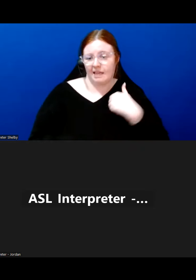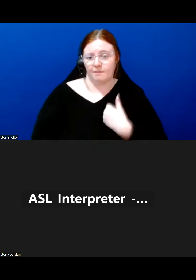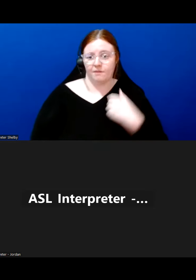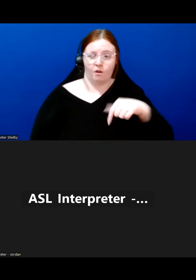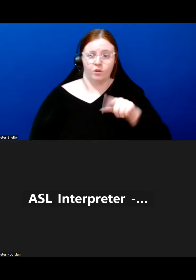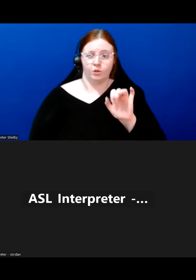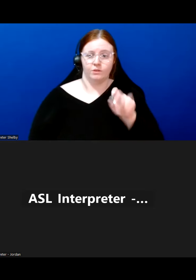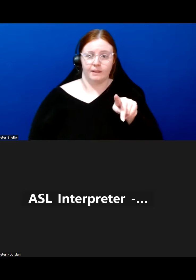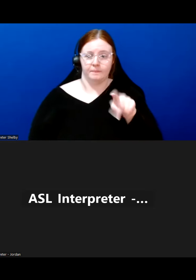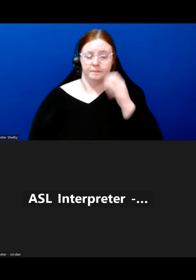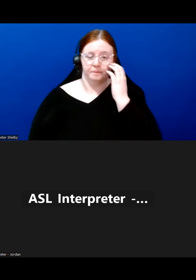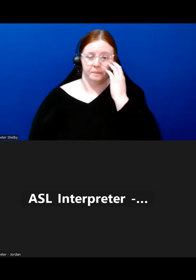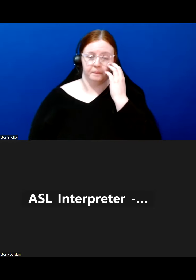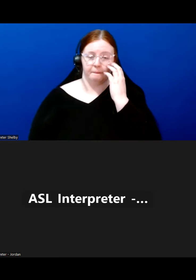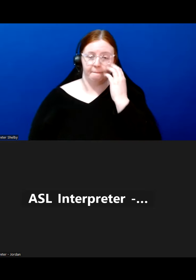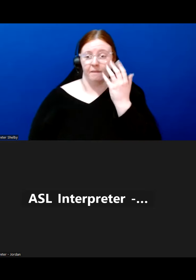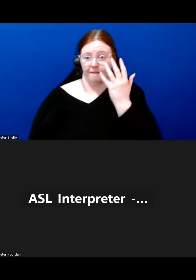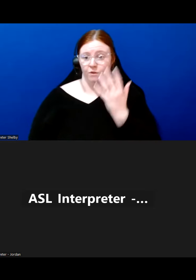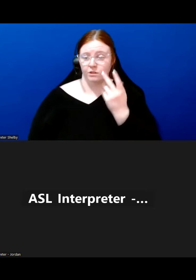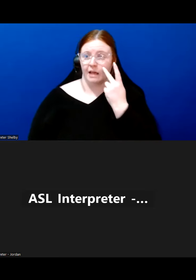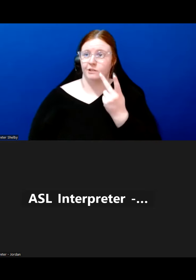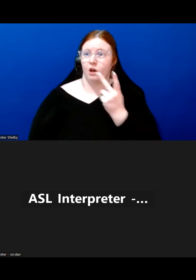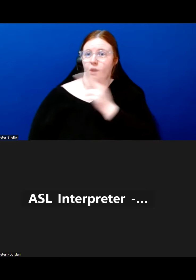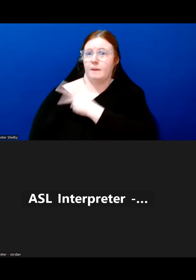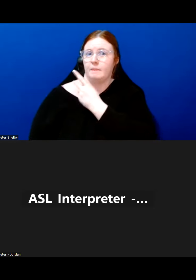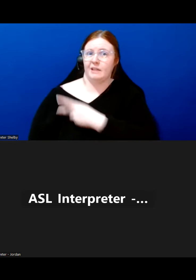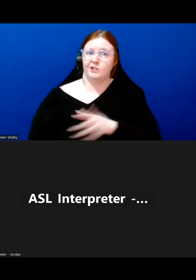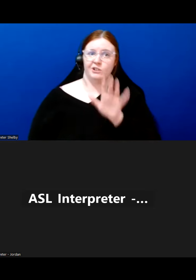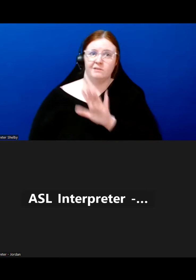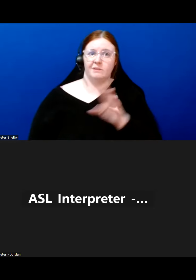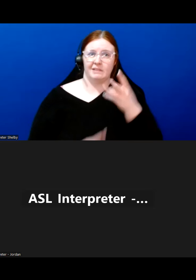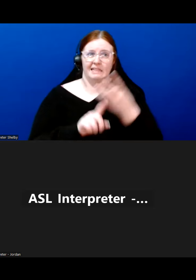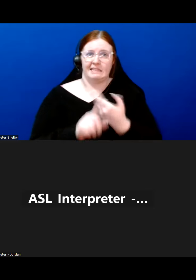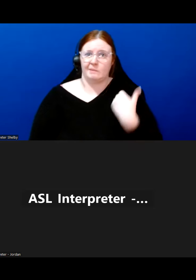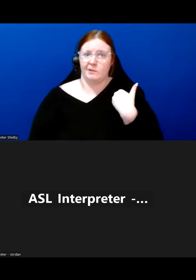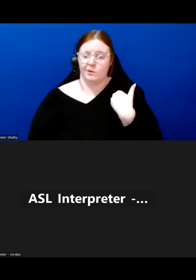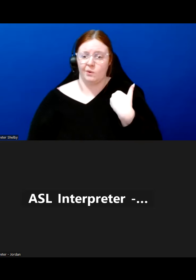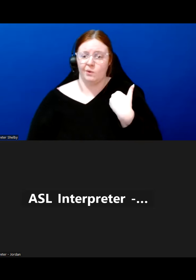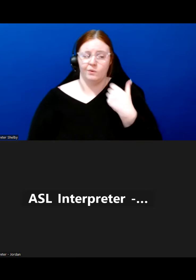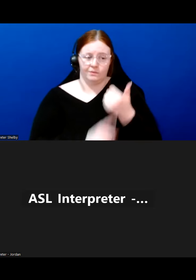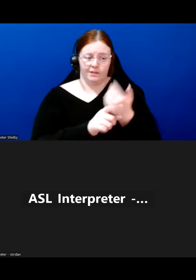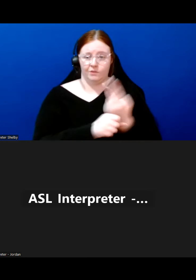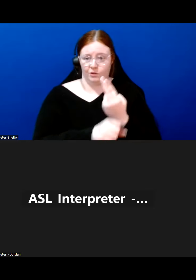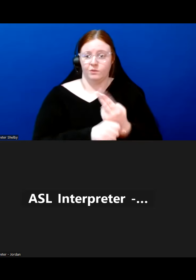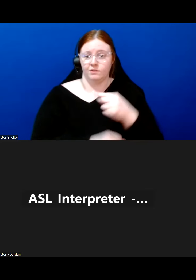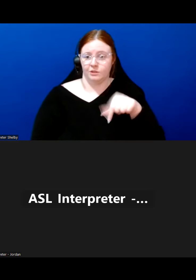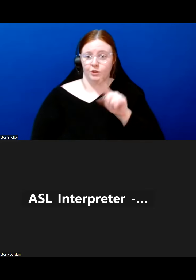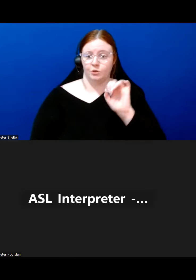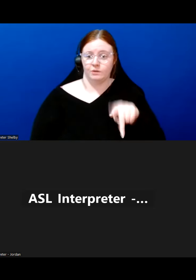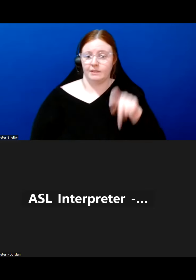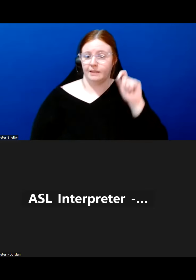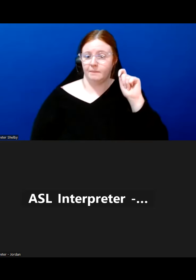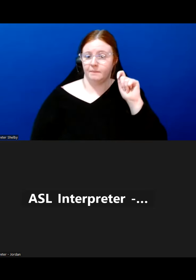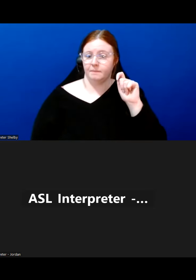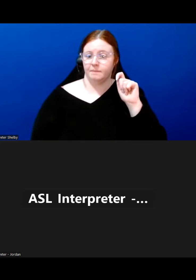And unfortunately, I saw a patient probably within the last 6 months who was using a Q-tip, and his partner came